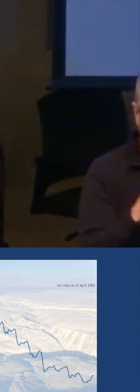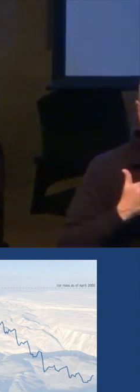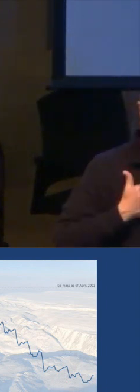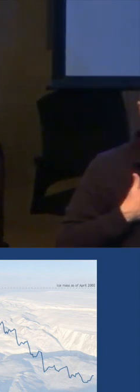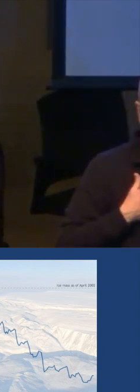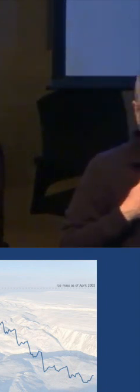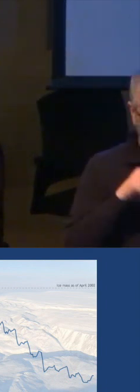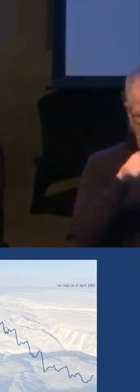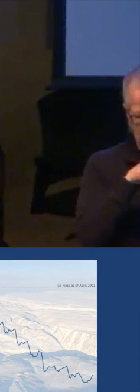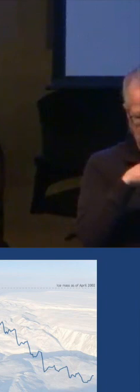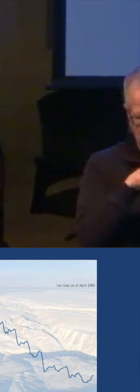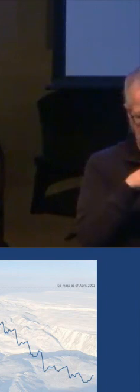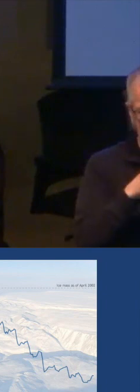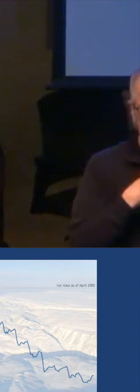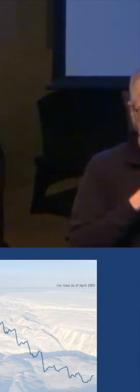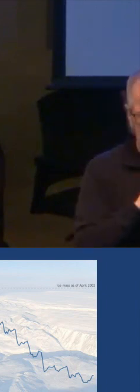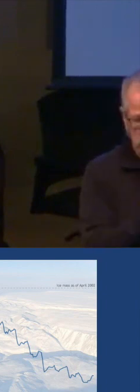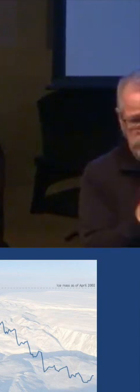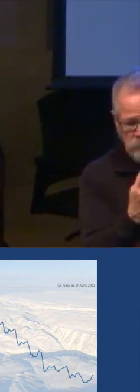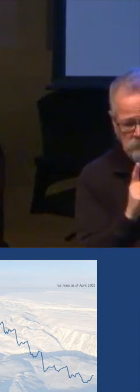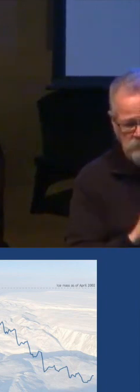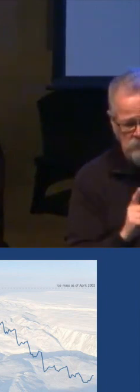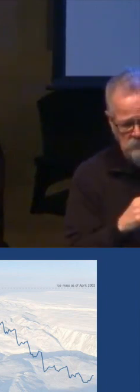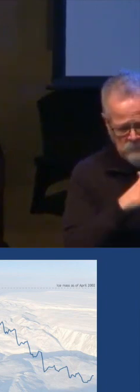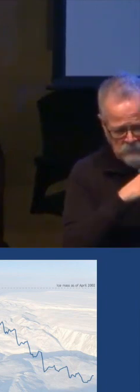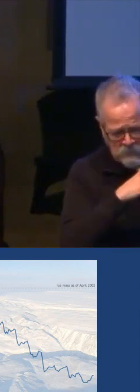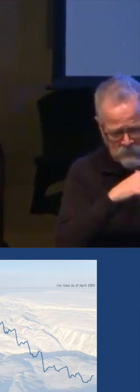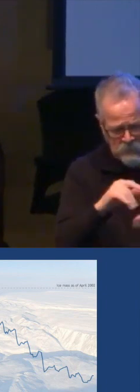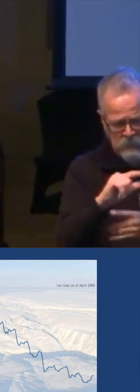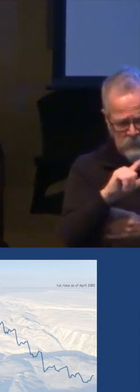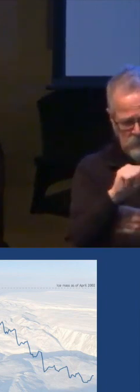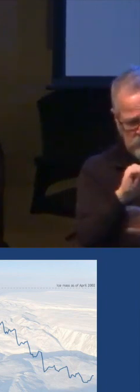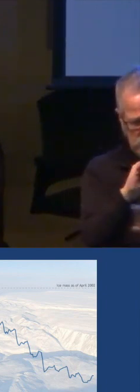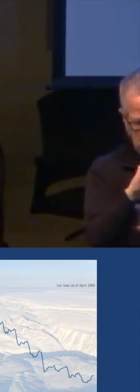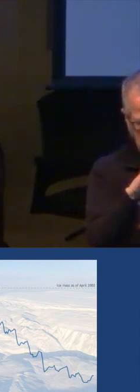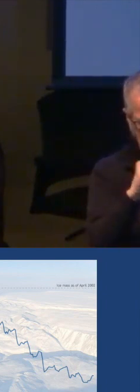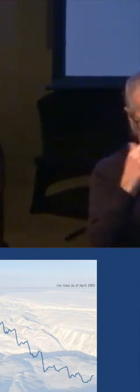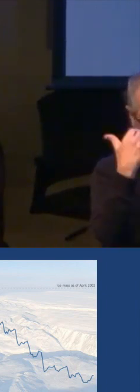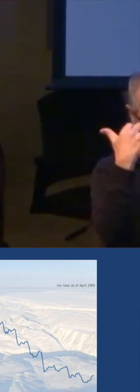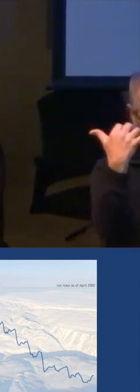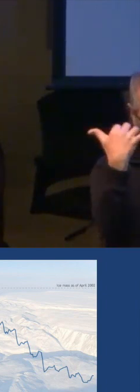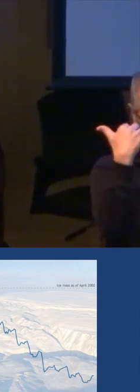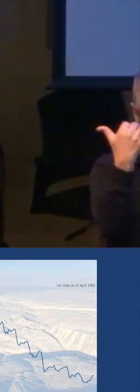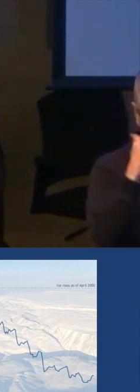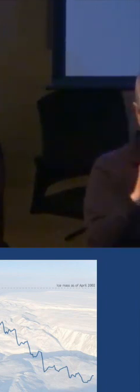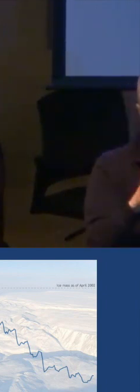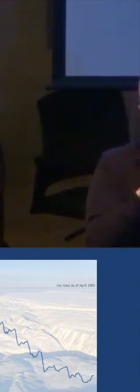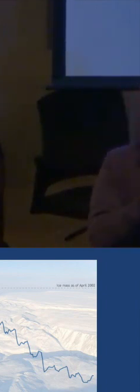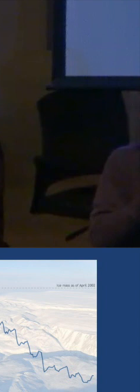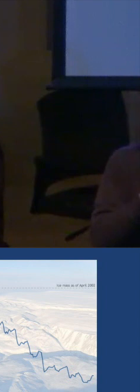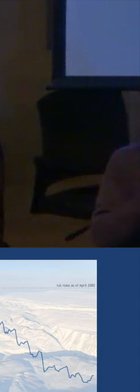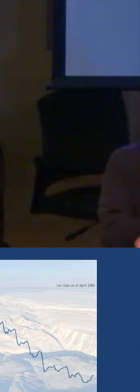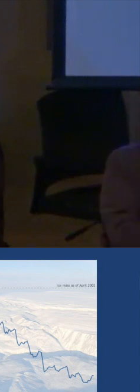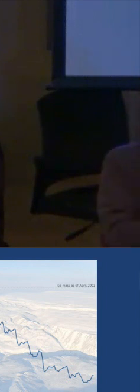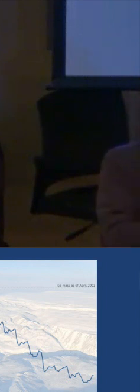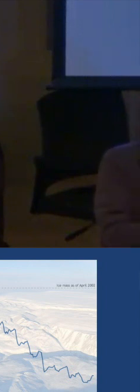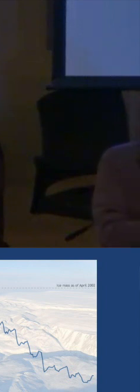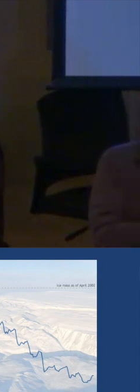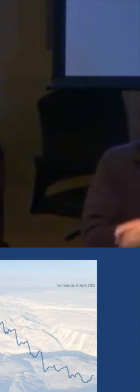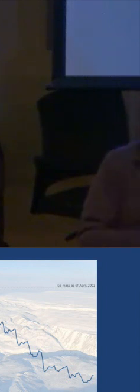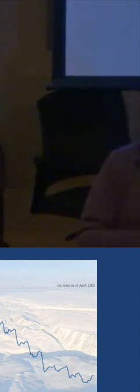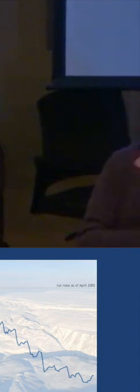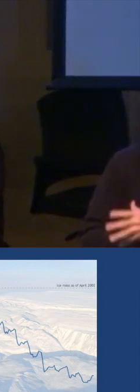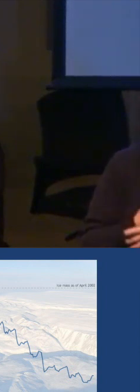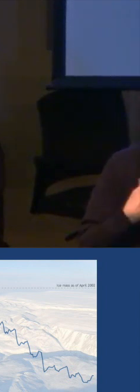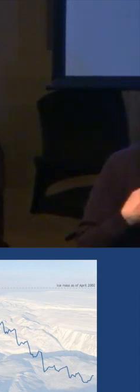measure freshwater. We've been studying these glaciers in Greenland, and one in particular, Helheim Glacier, and it's been crazy